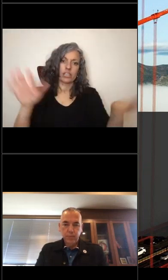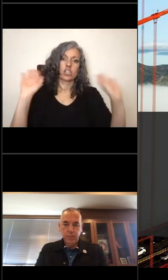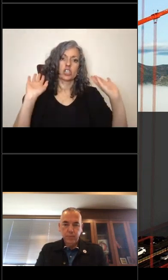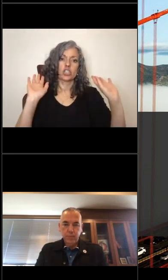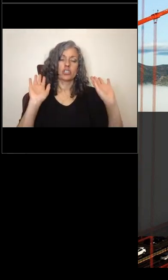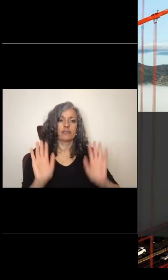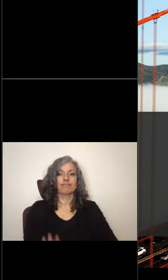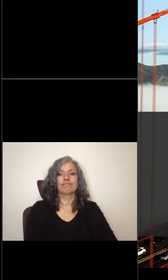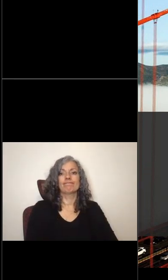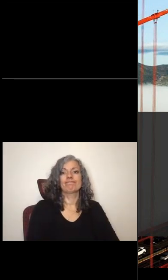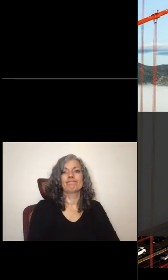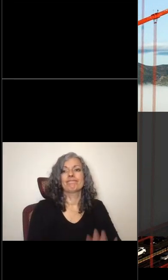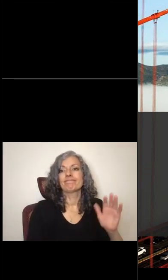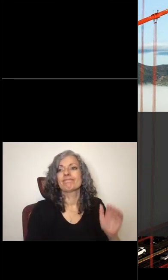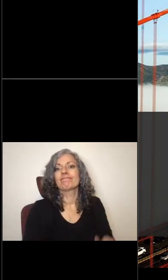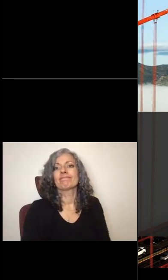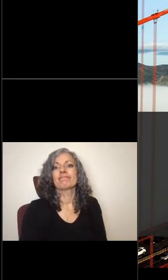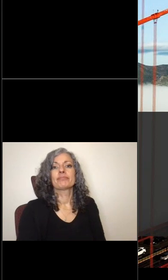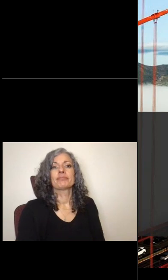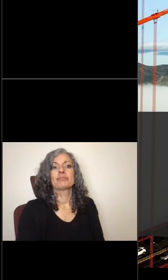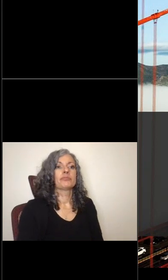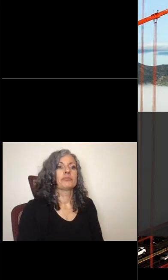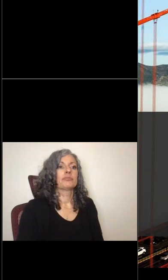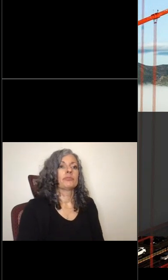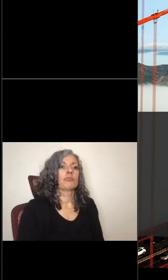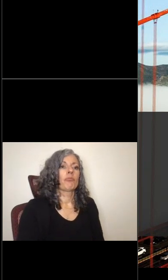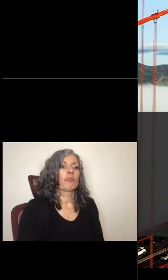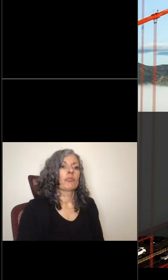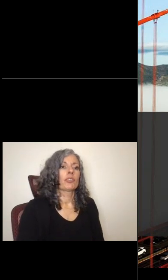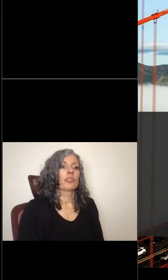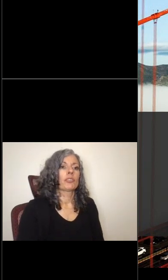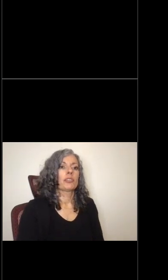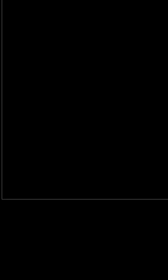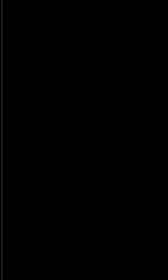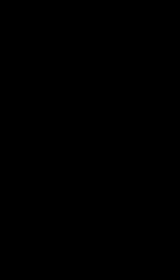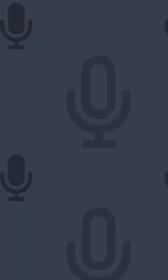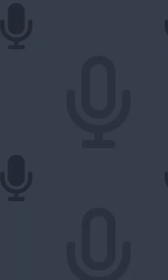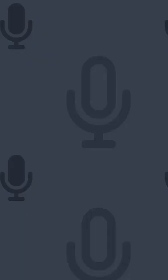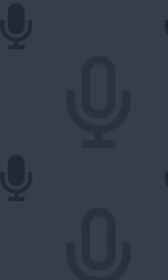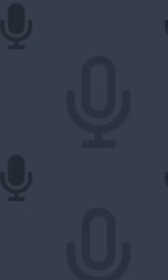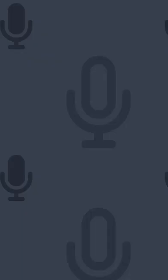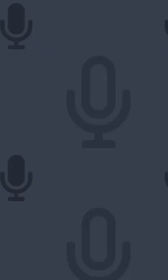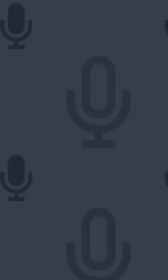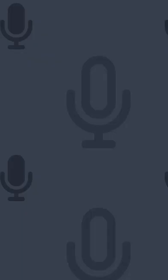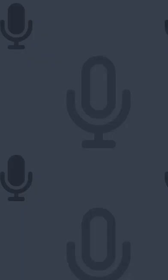Thank you, guys. Thank you. Thanks for putting